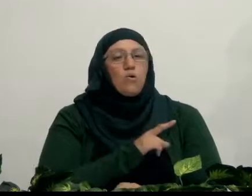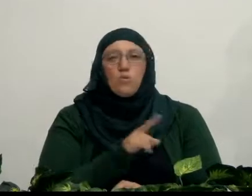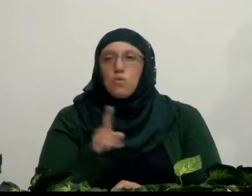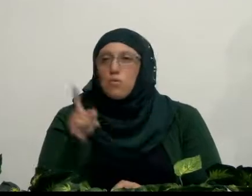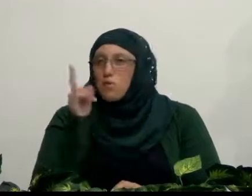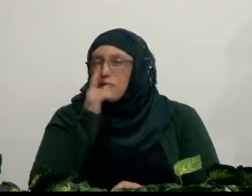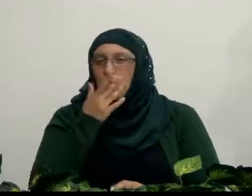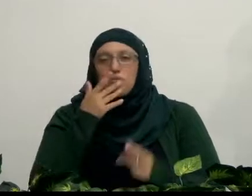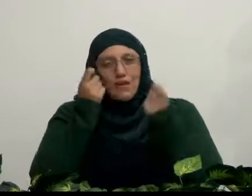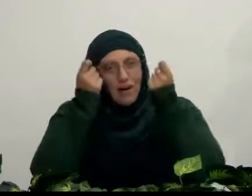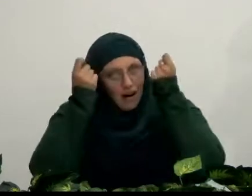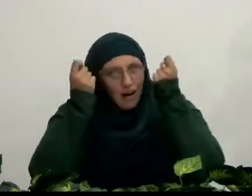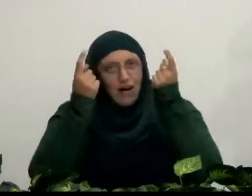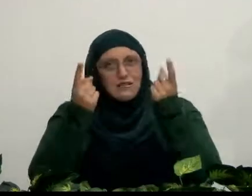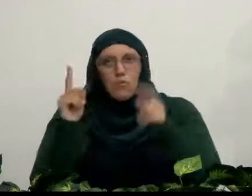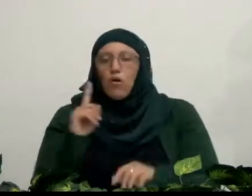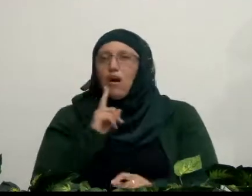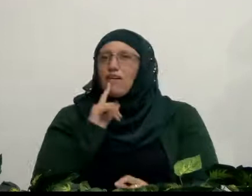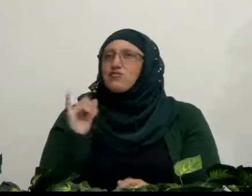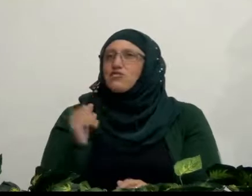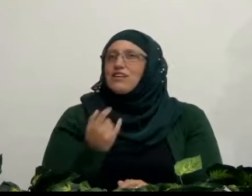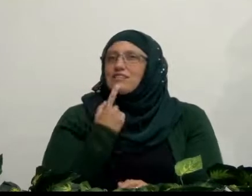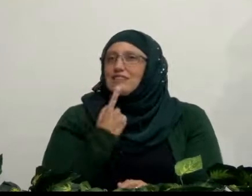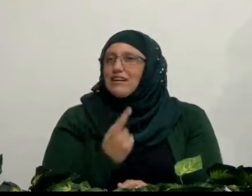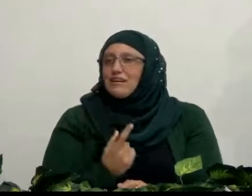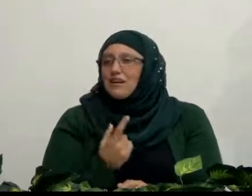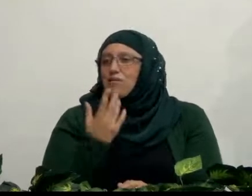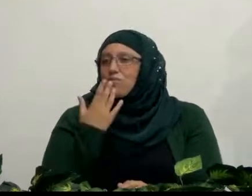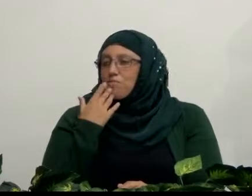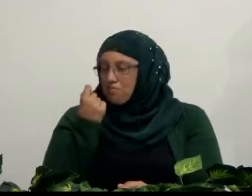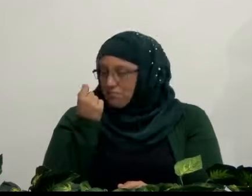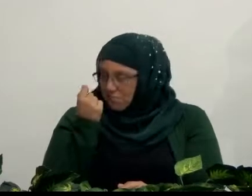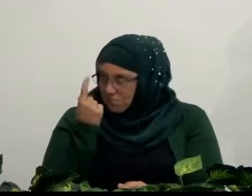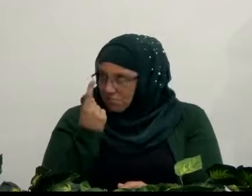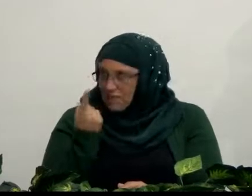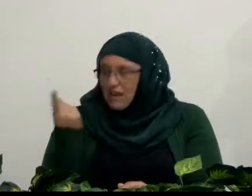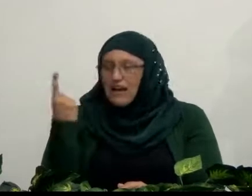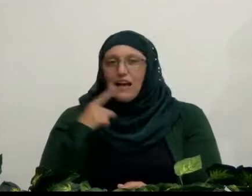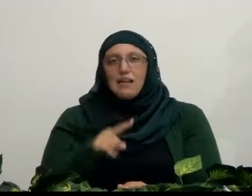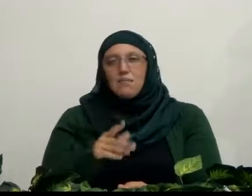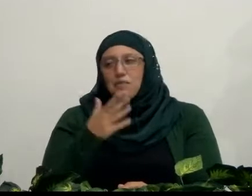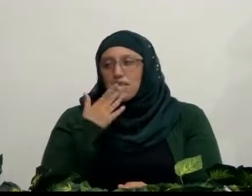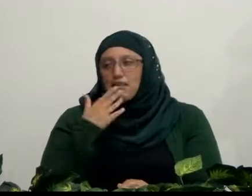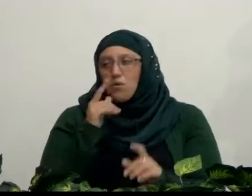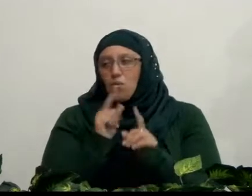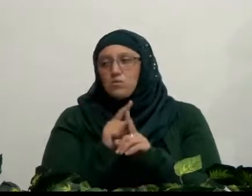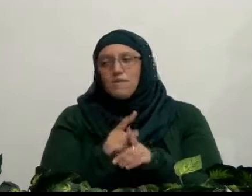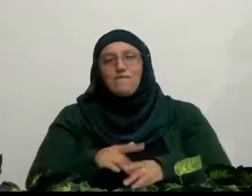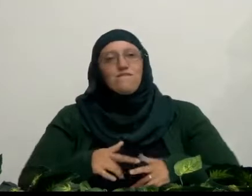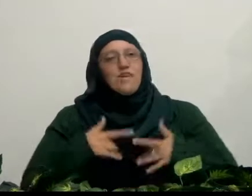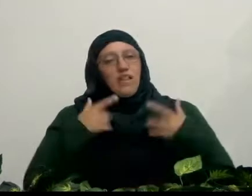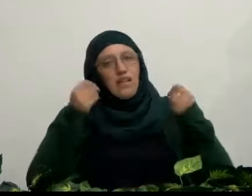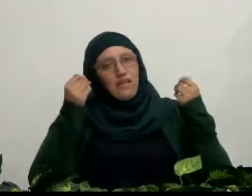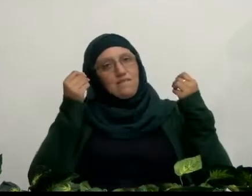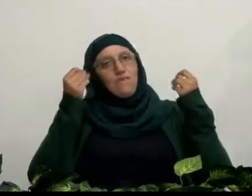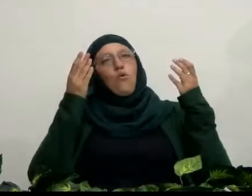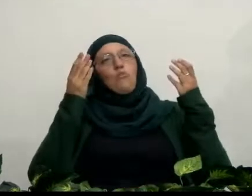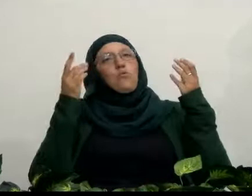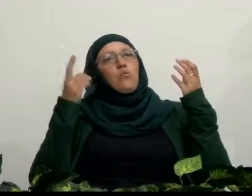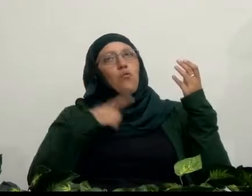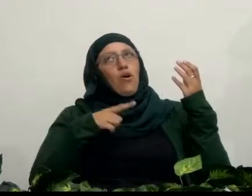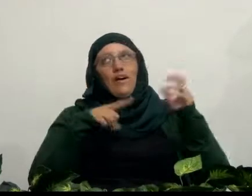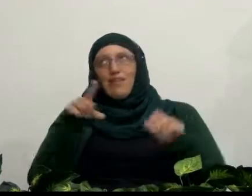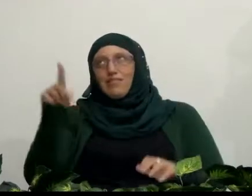implications of what I have just said, and again do comprehend it, and be further informed that Allah has appointed him,